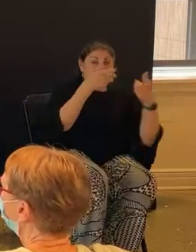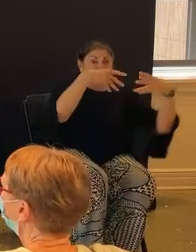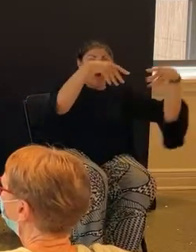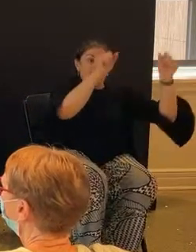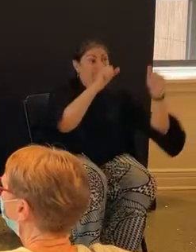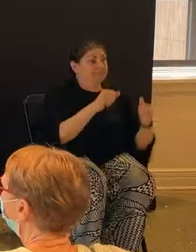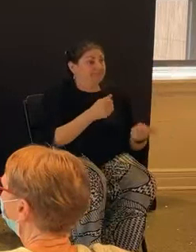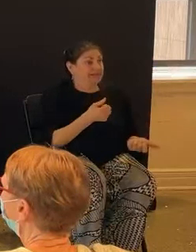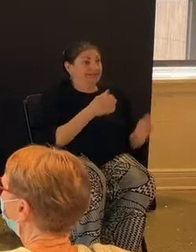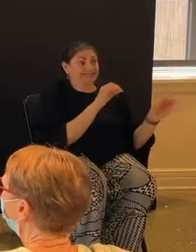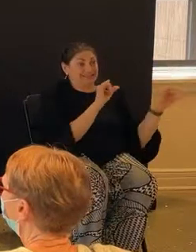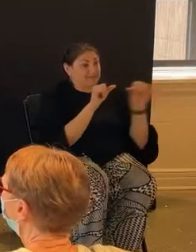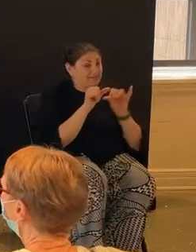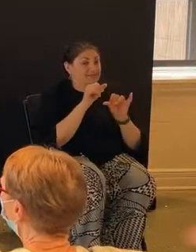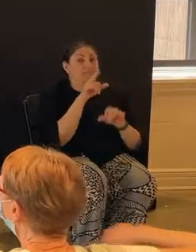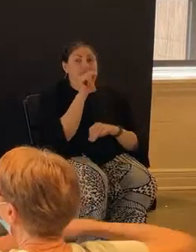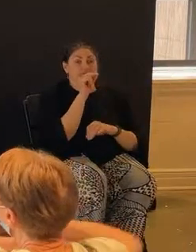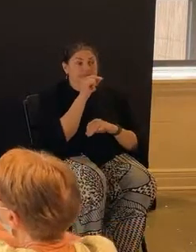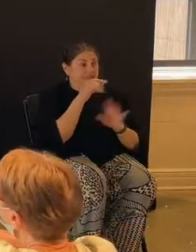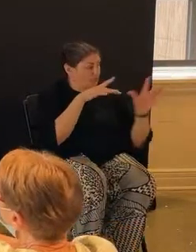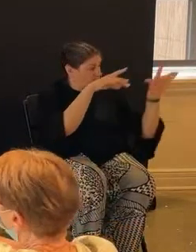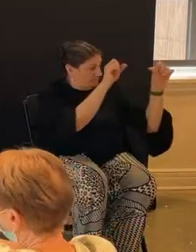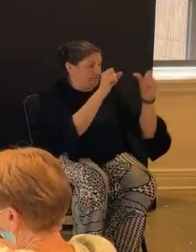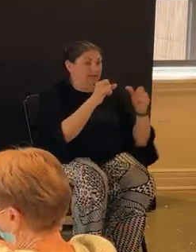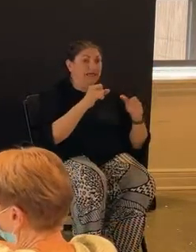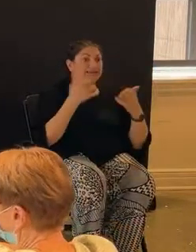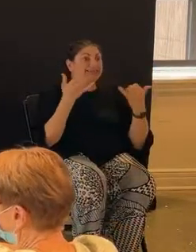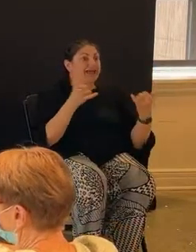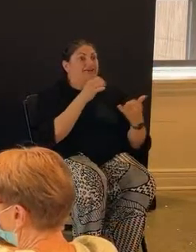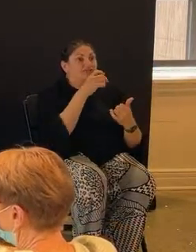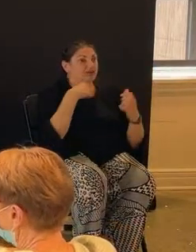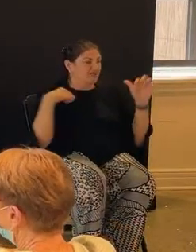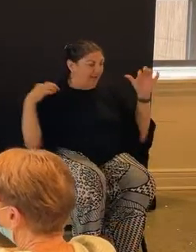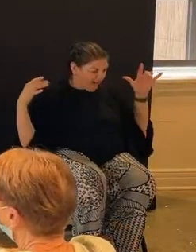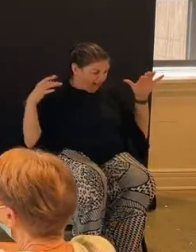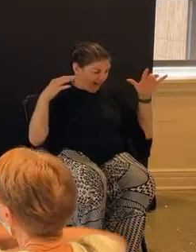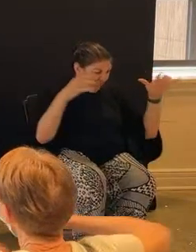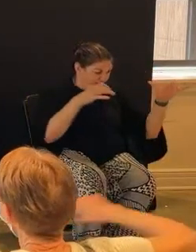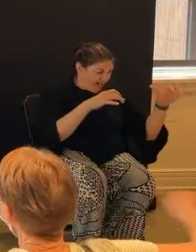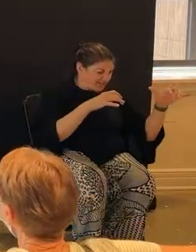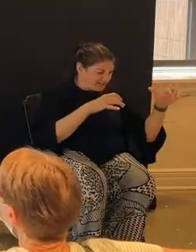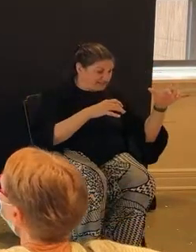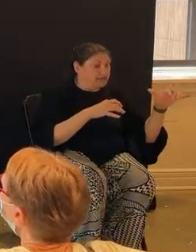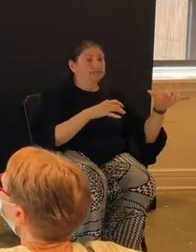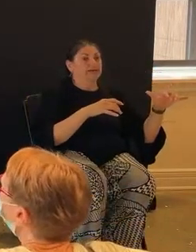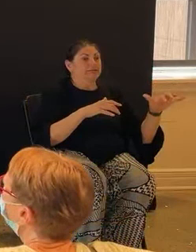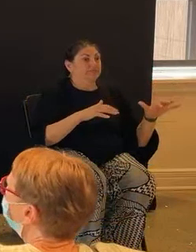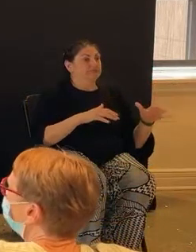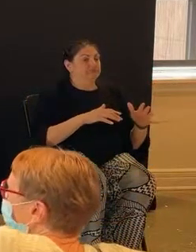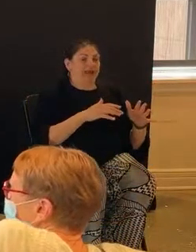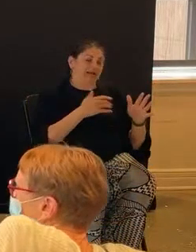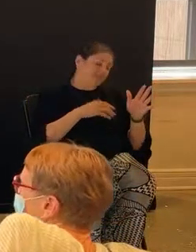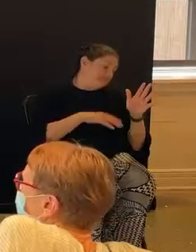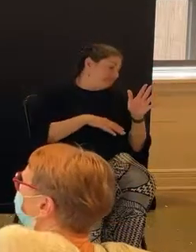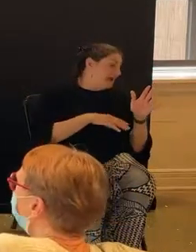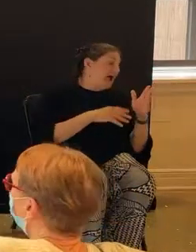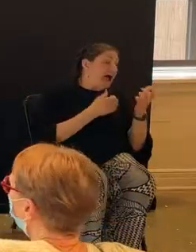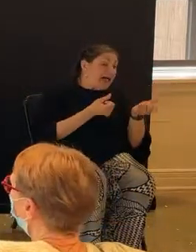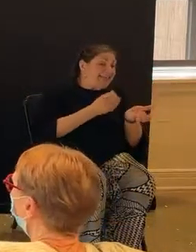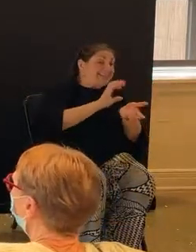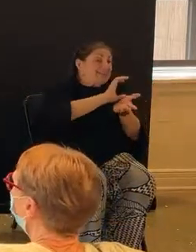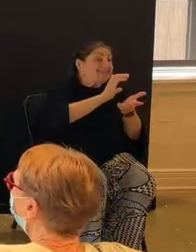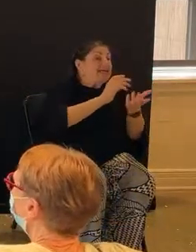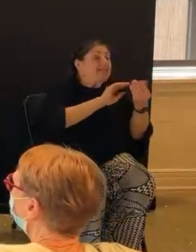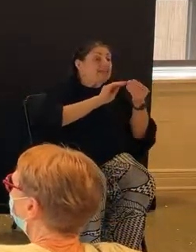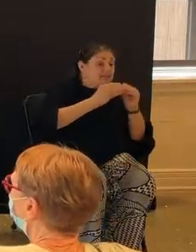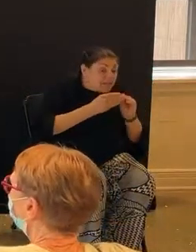got rid of all the birds in a way, because they didn't really have anything else to do there. And so the toad populations at Mount St. Helens just exploded. You can